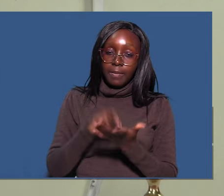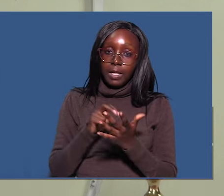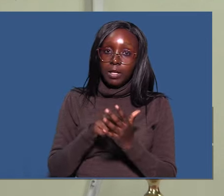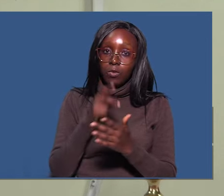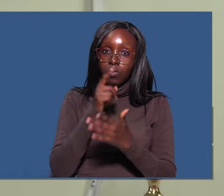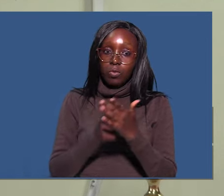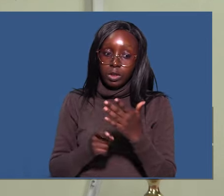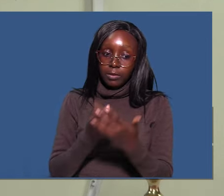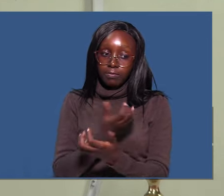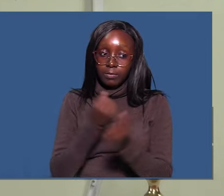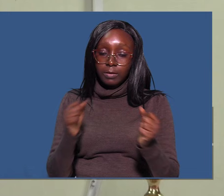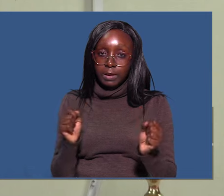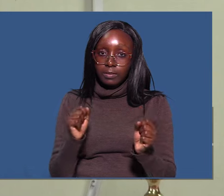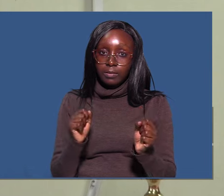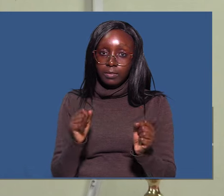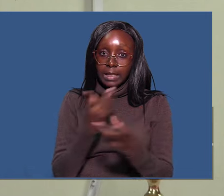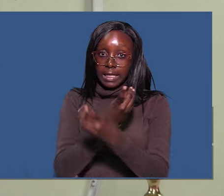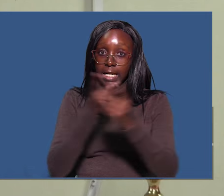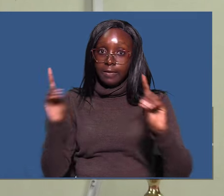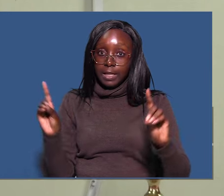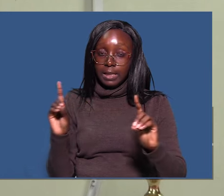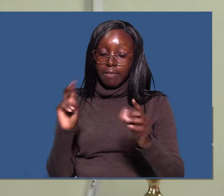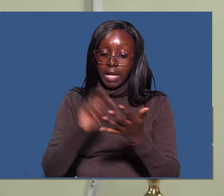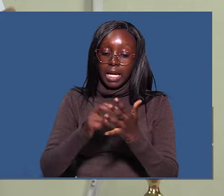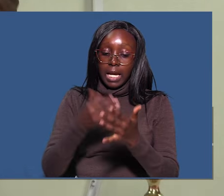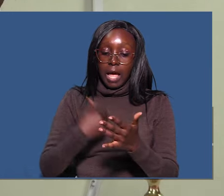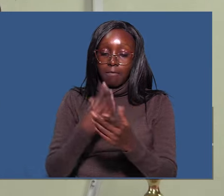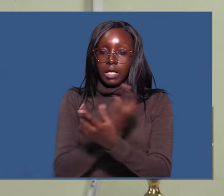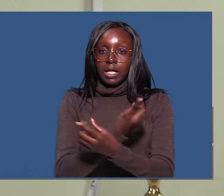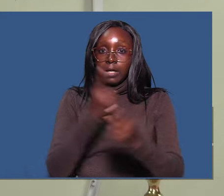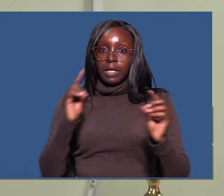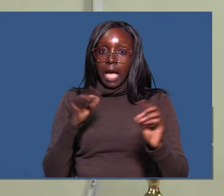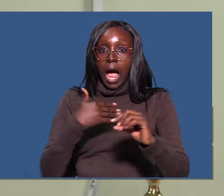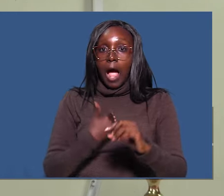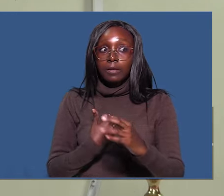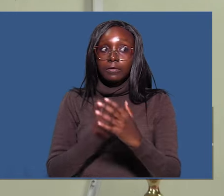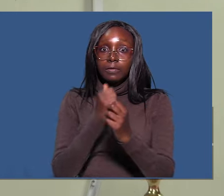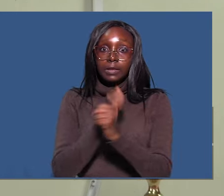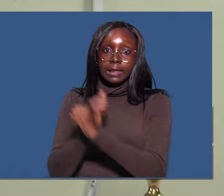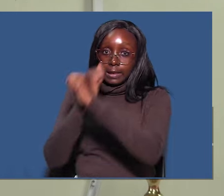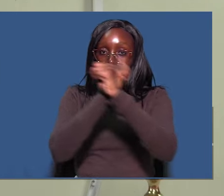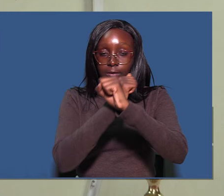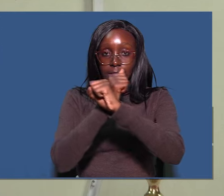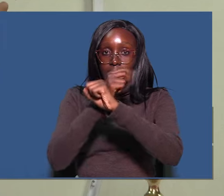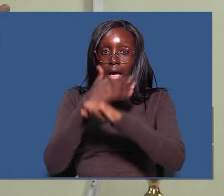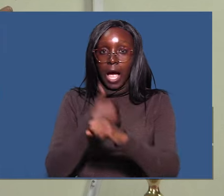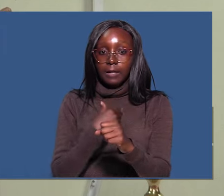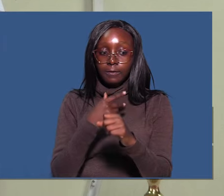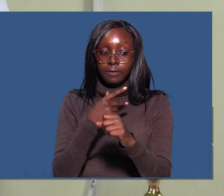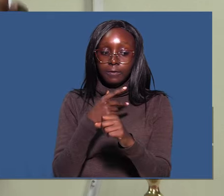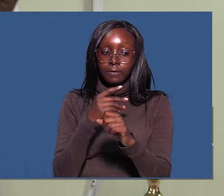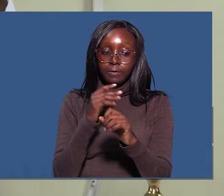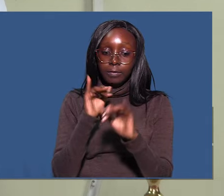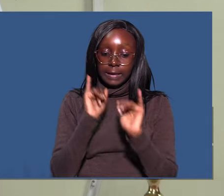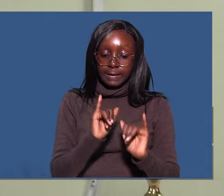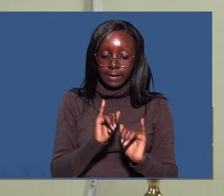That in the gospel of Christ, there is deliverance, there is safety, there is preservation, there is healingness,